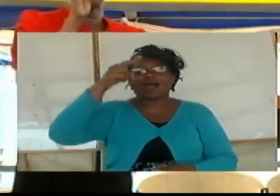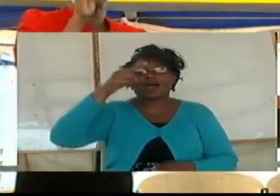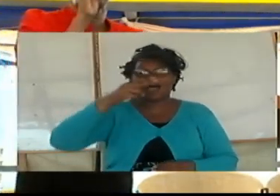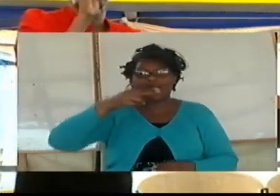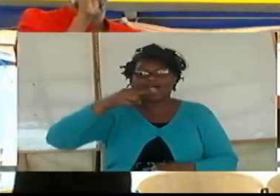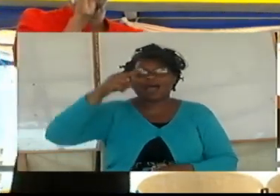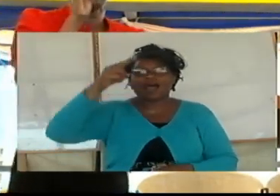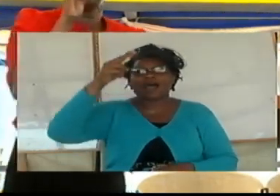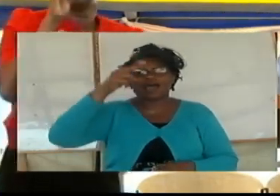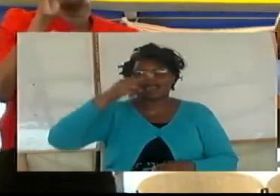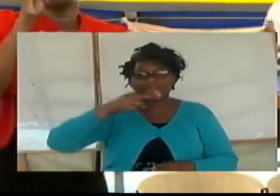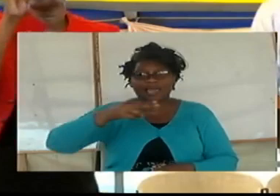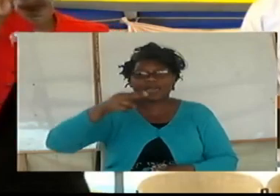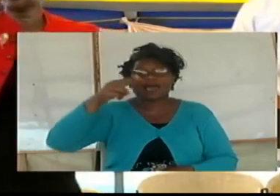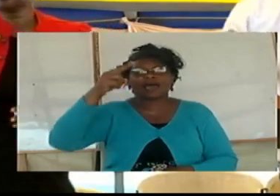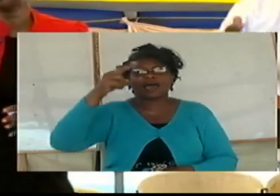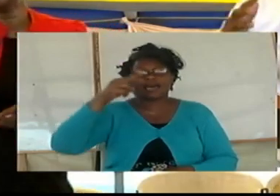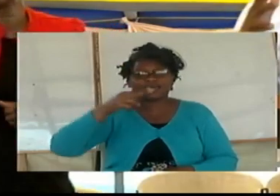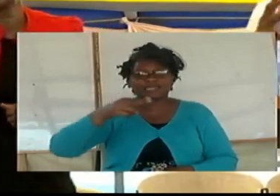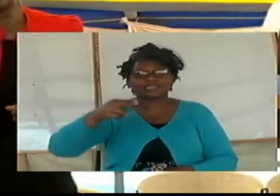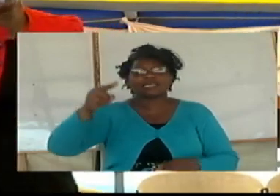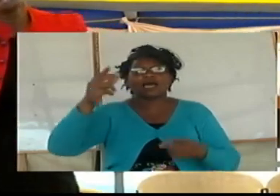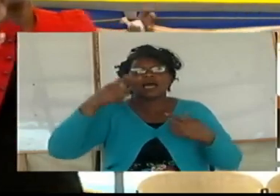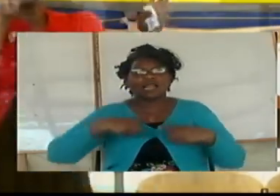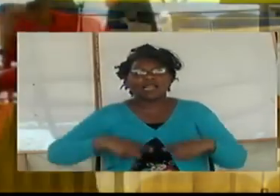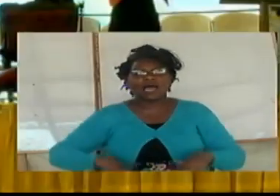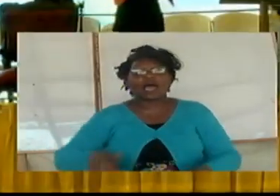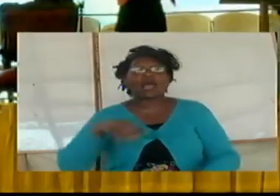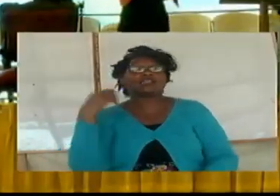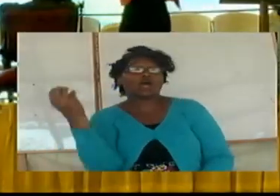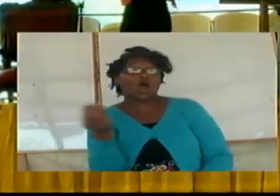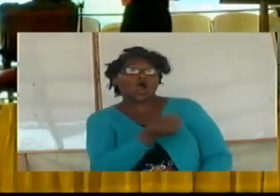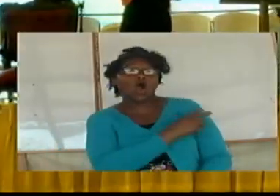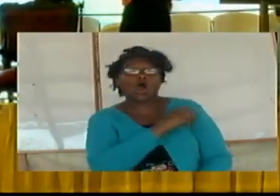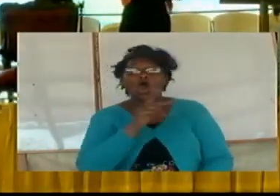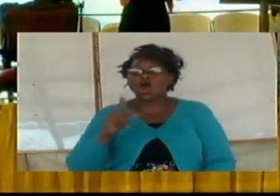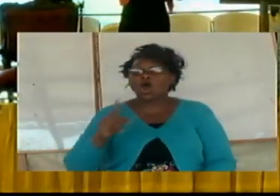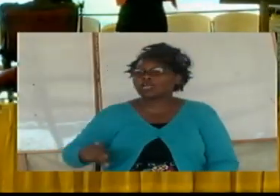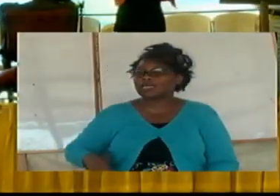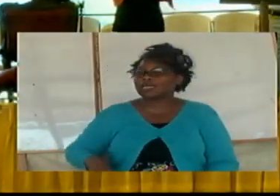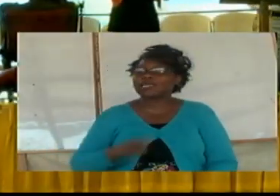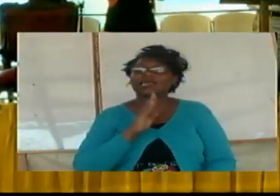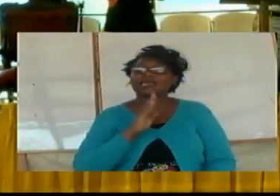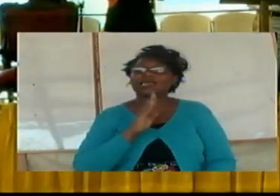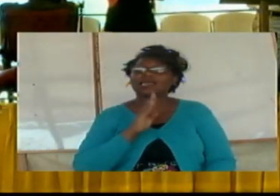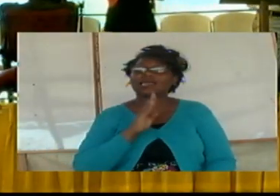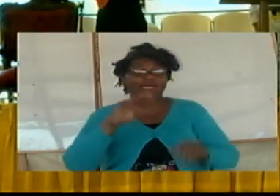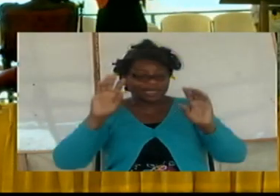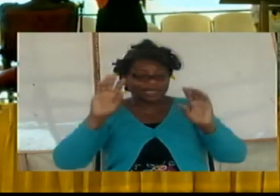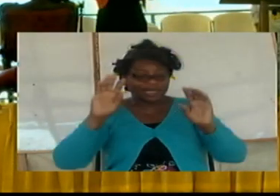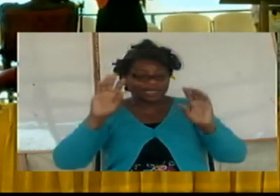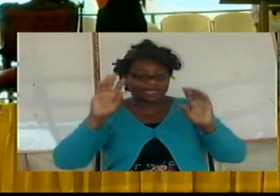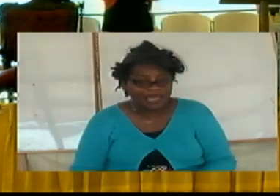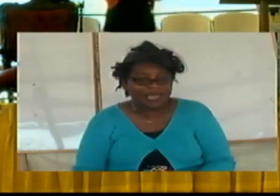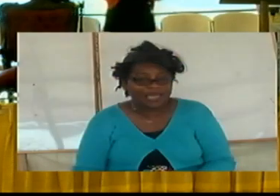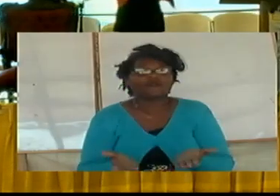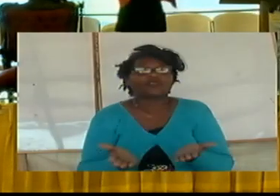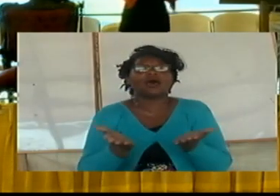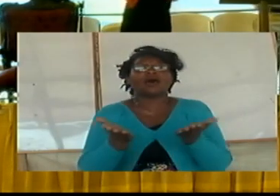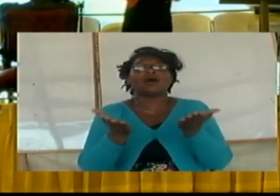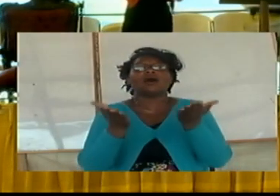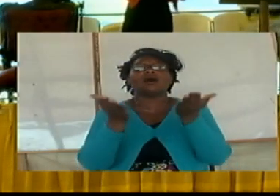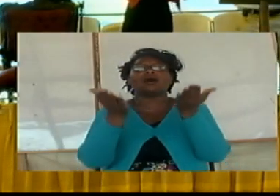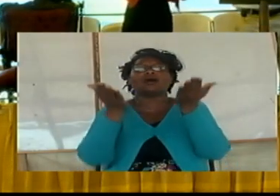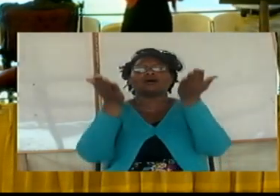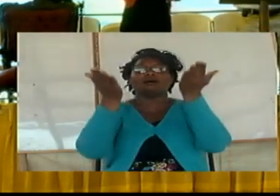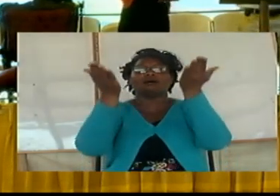highest. Hallelujah. Oh, I feel God in the place. I feel the presence of the Lord here,